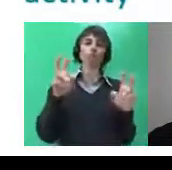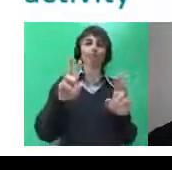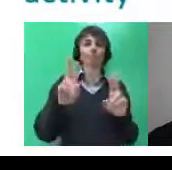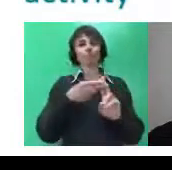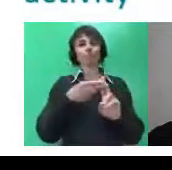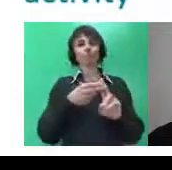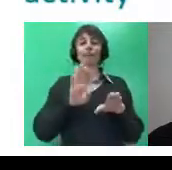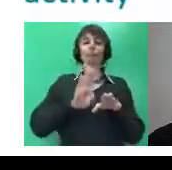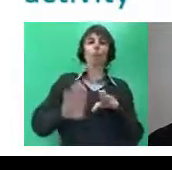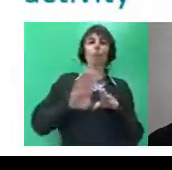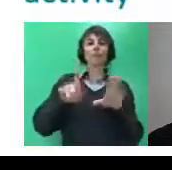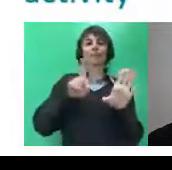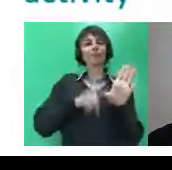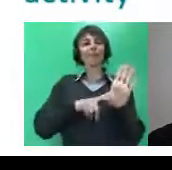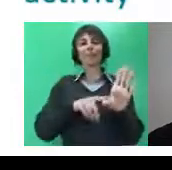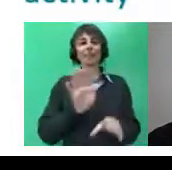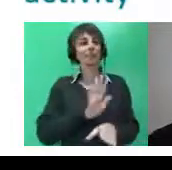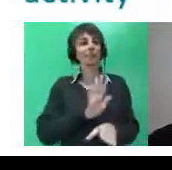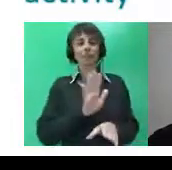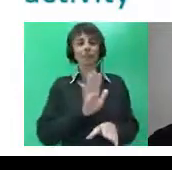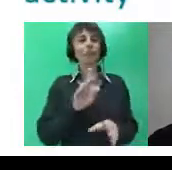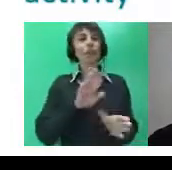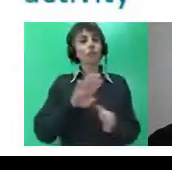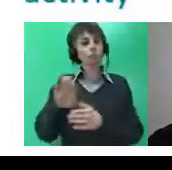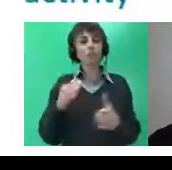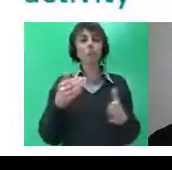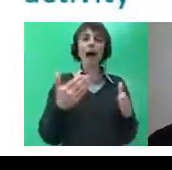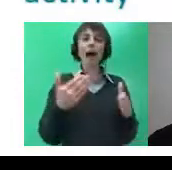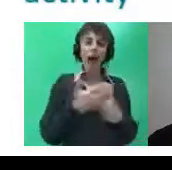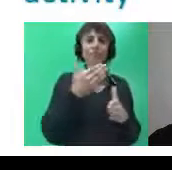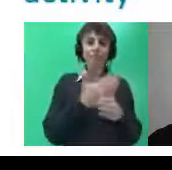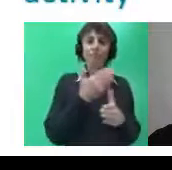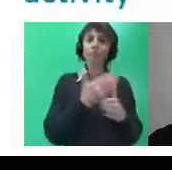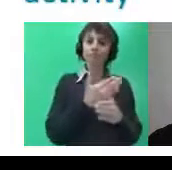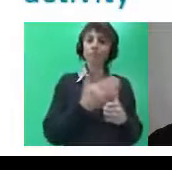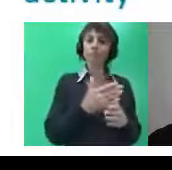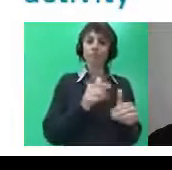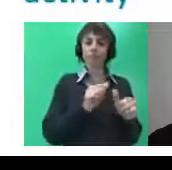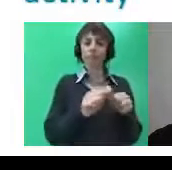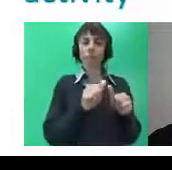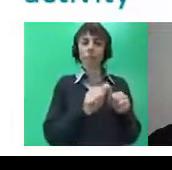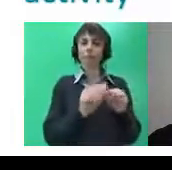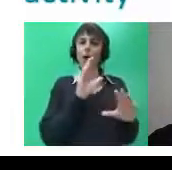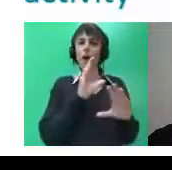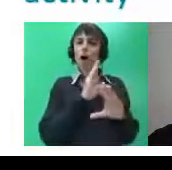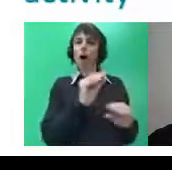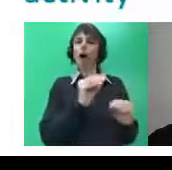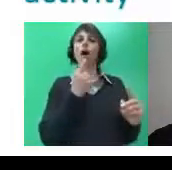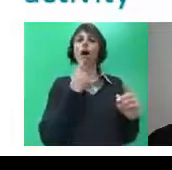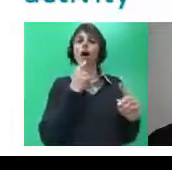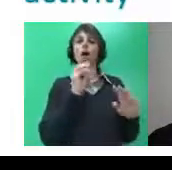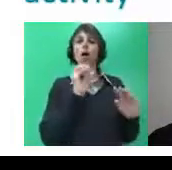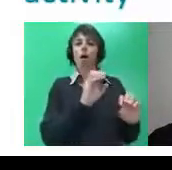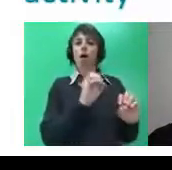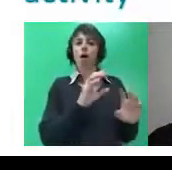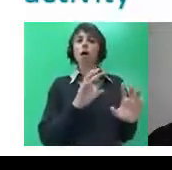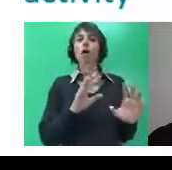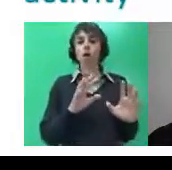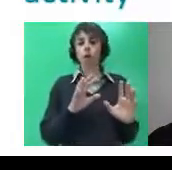with people by depicting their everyday lives and fitting in with their particular lifestyles and